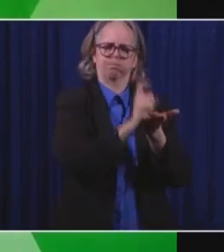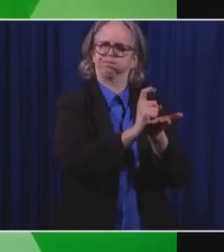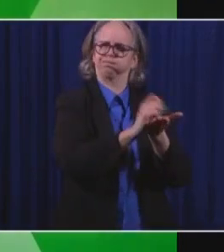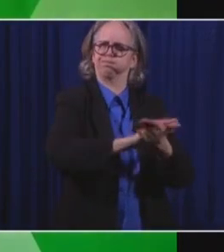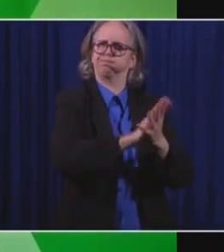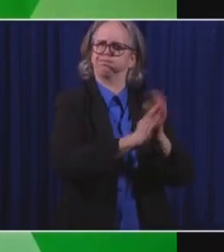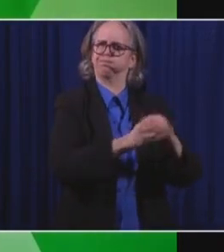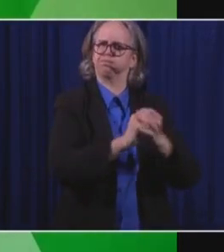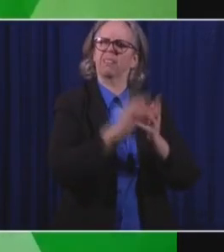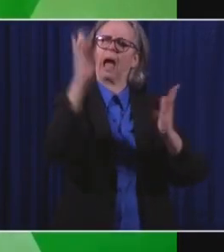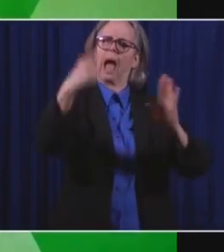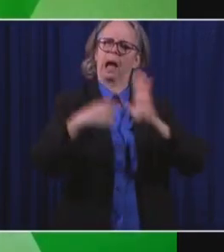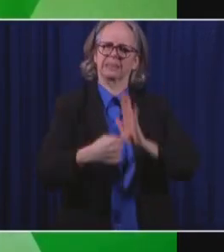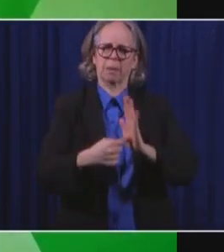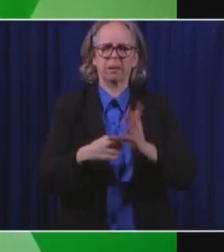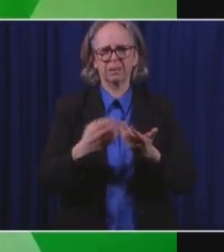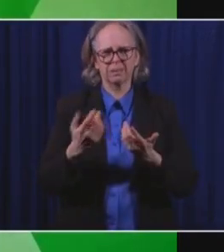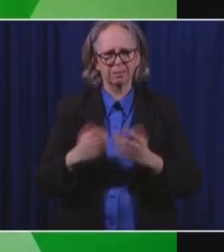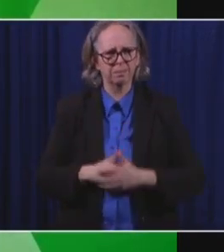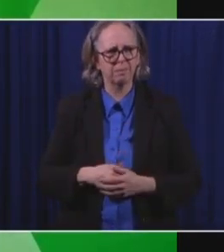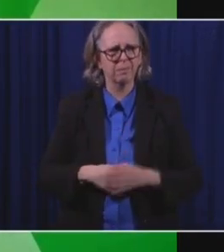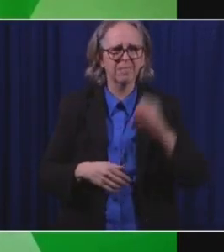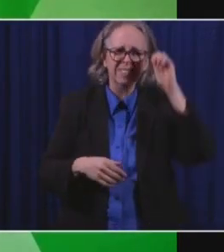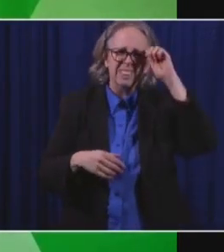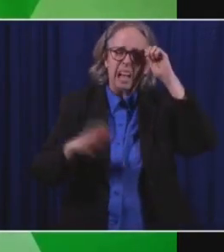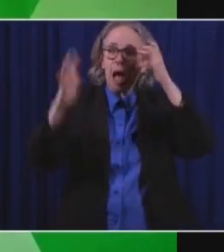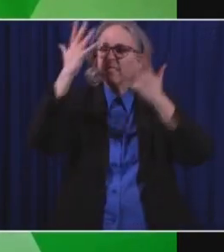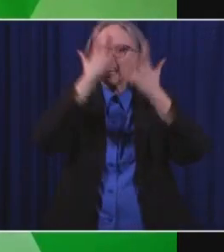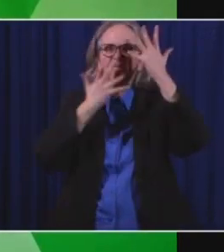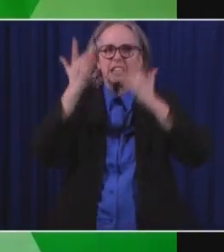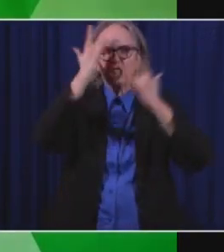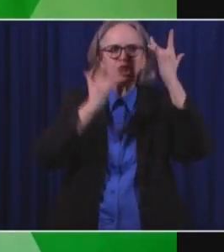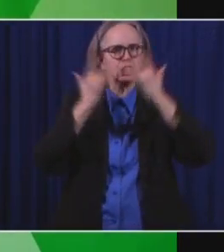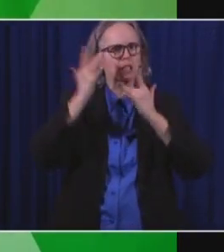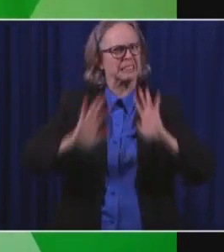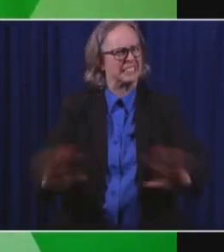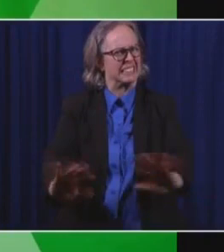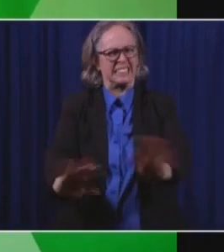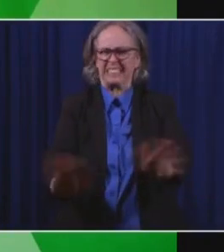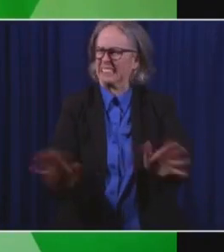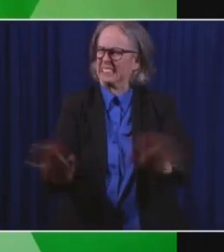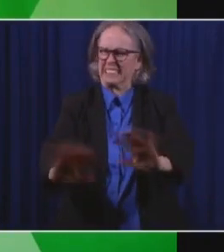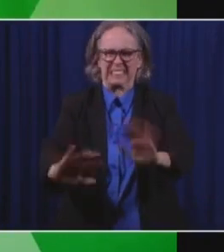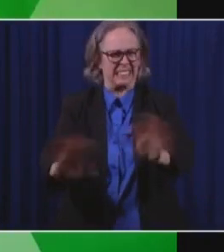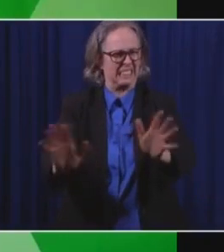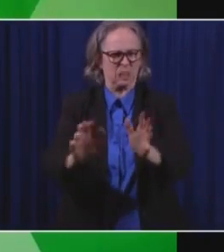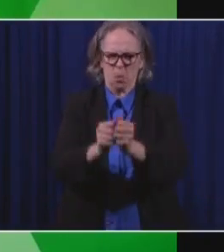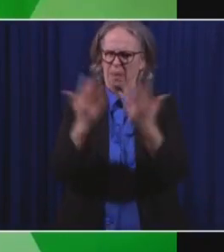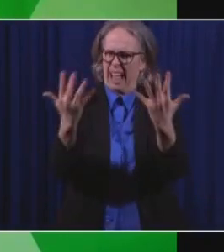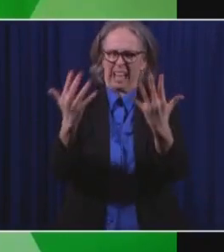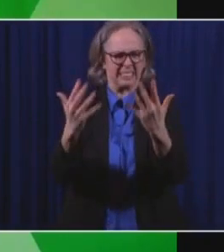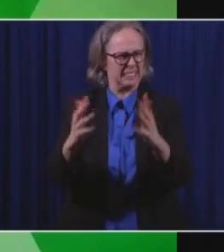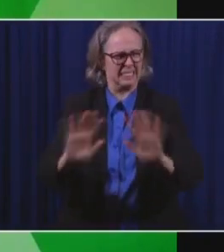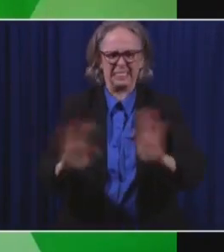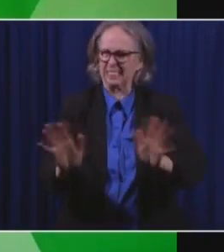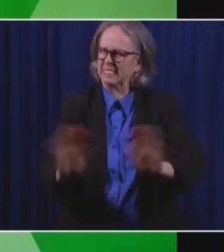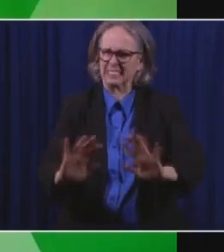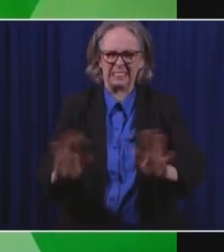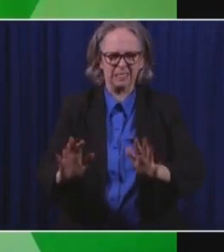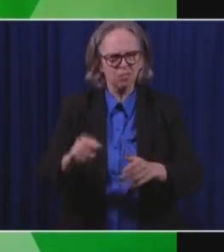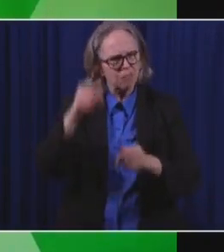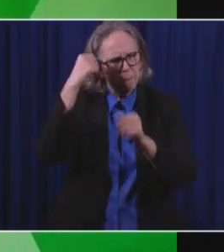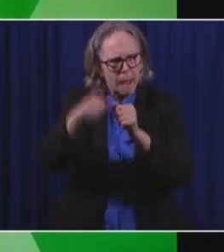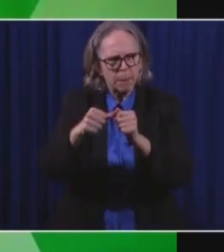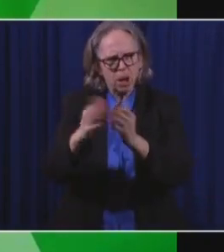your mouth, your mask when you're out with dirty hands. In conclusion, please don't forget to wash your